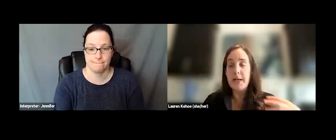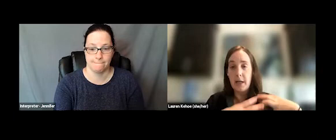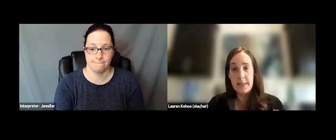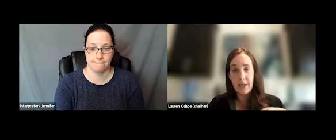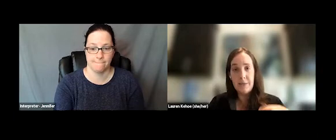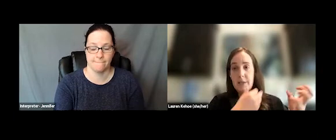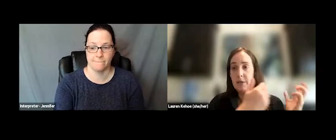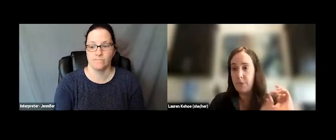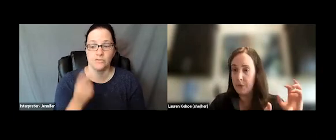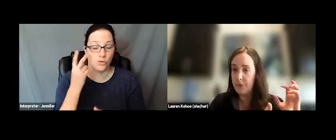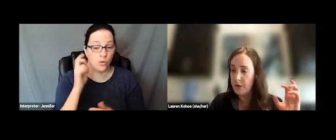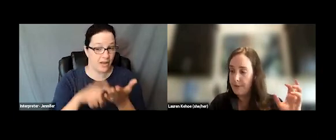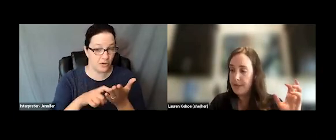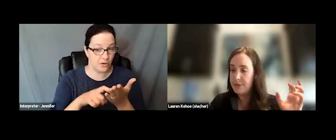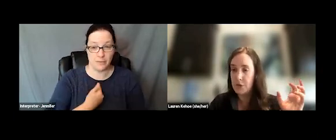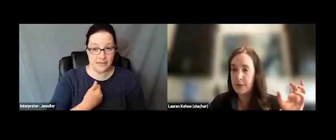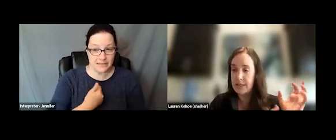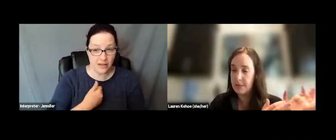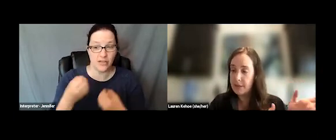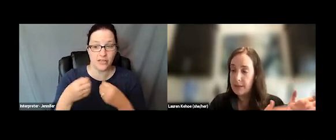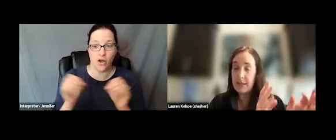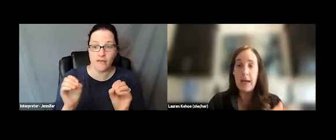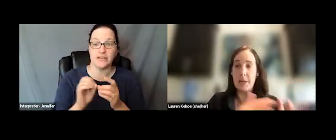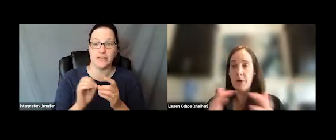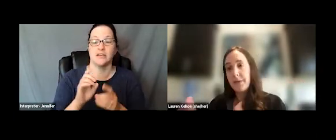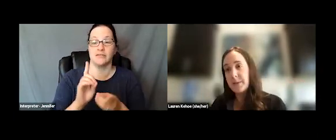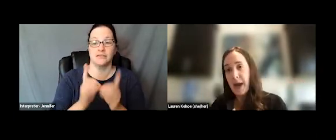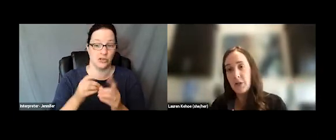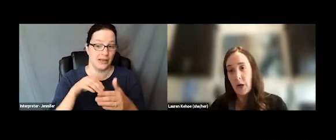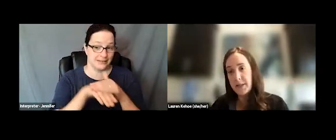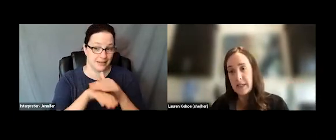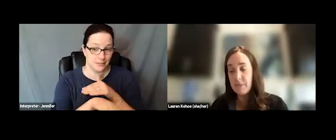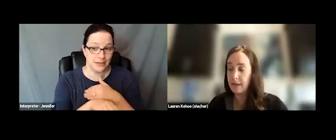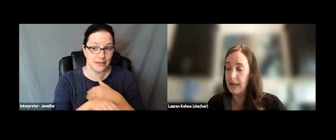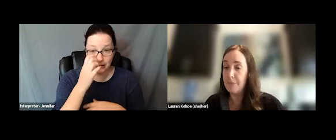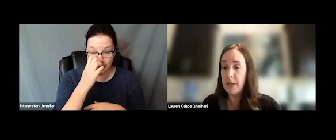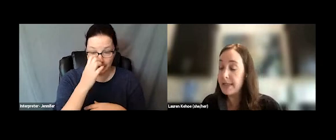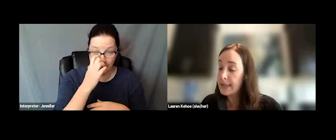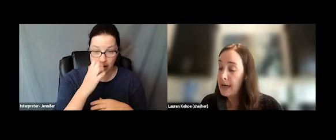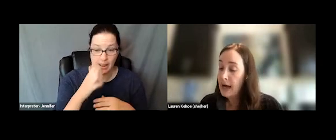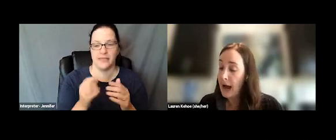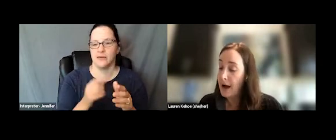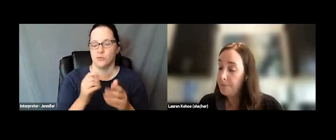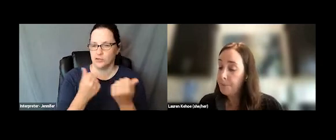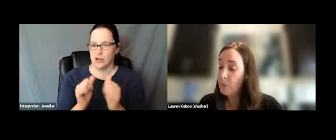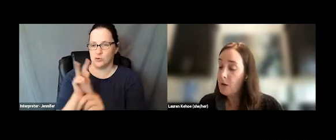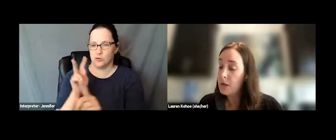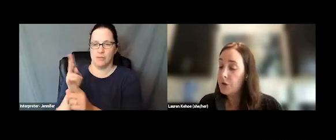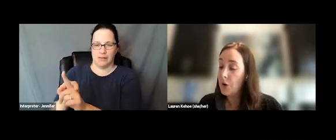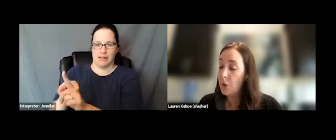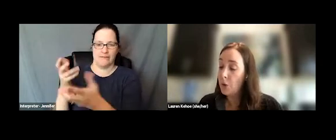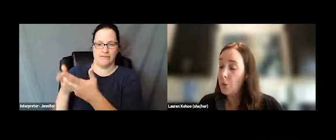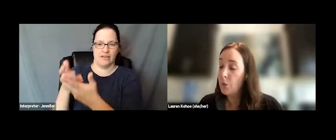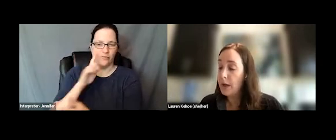lot of training ourselves through the Office of Digital Accessibility, and then we brought this back to our team in the libraries.